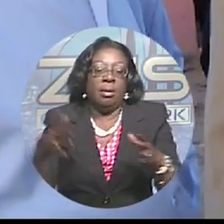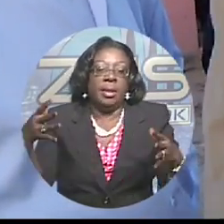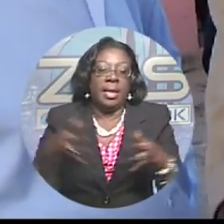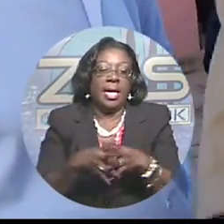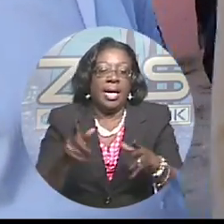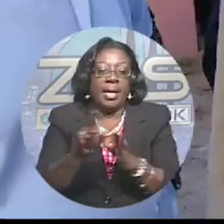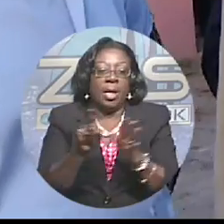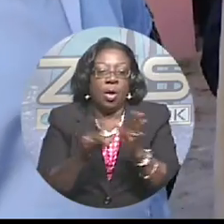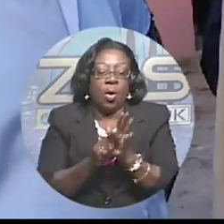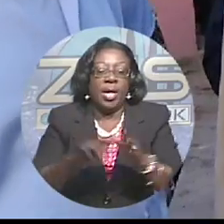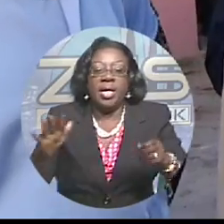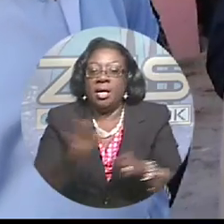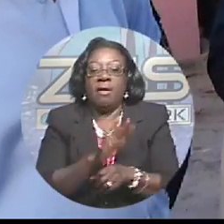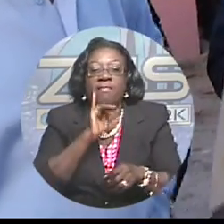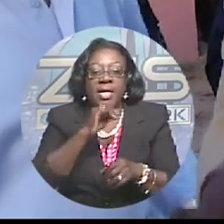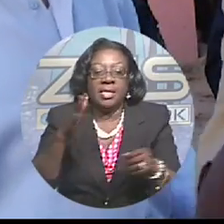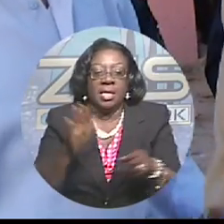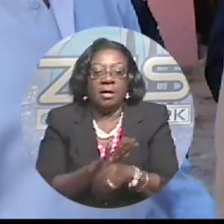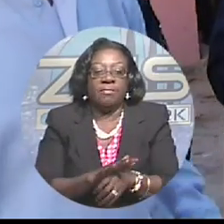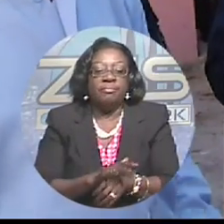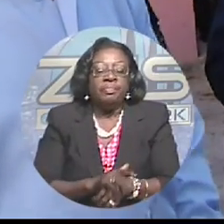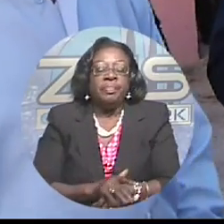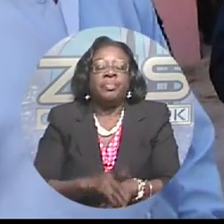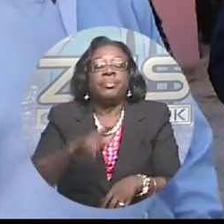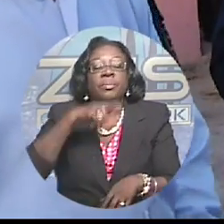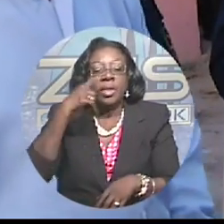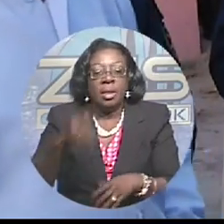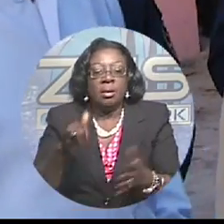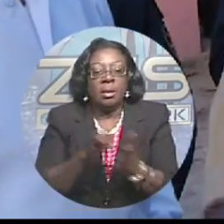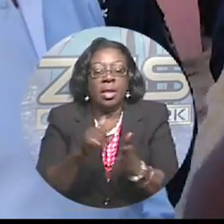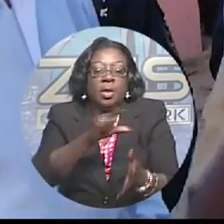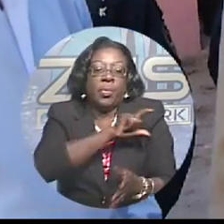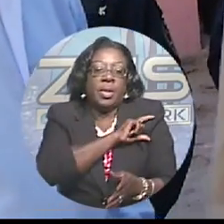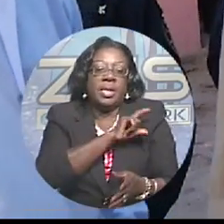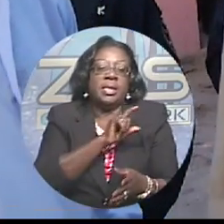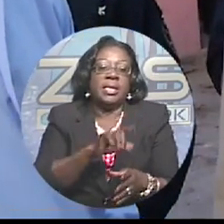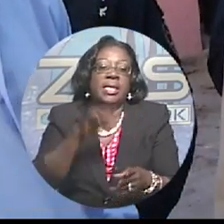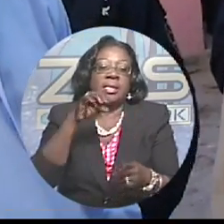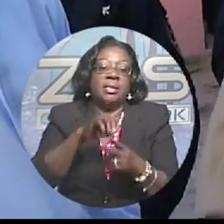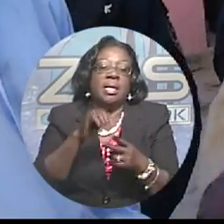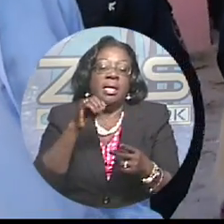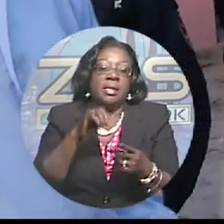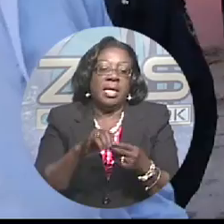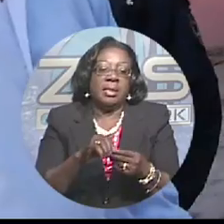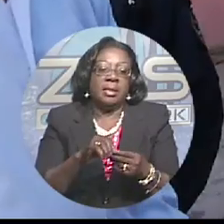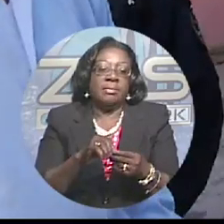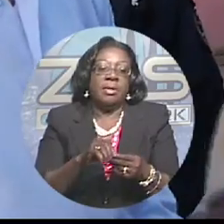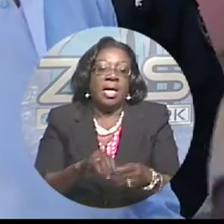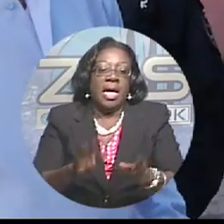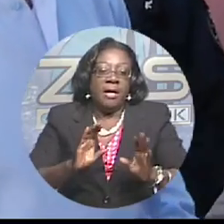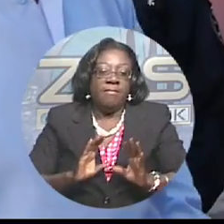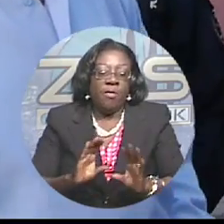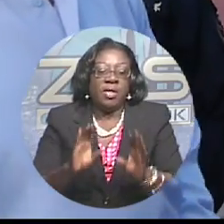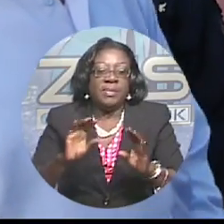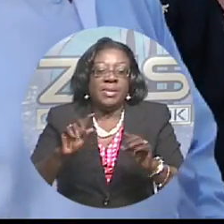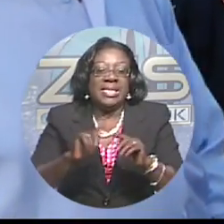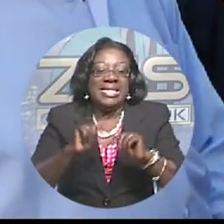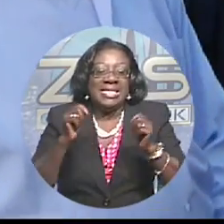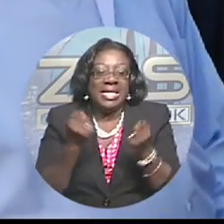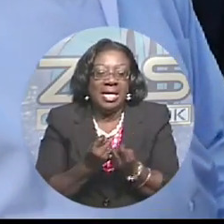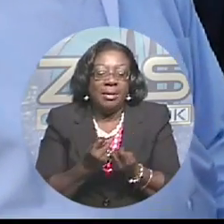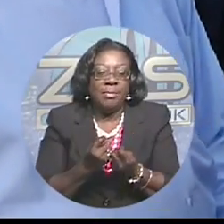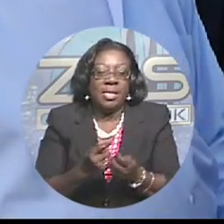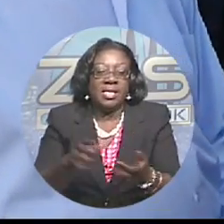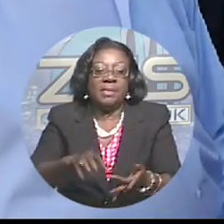We will be charging you. Enough is enough. But I'm telling you, the Royal Bahamas Police Force, this selective enforcement team,